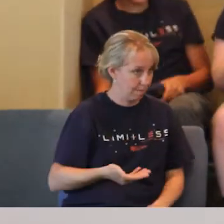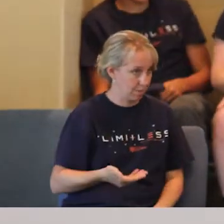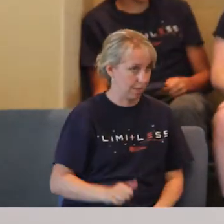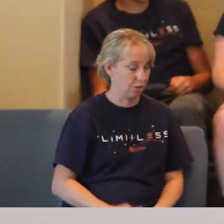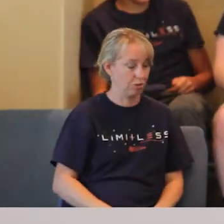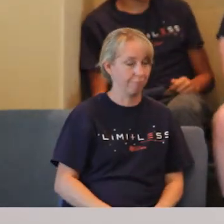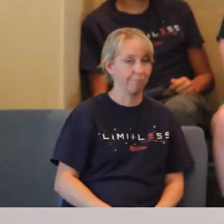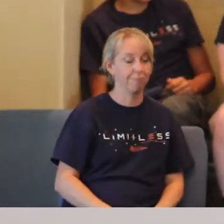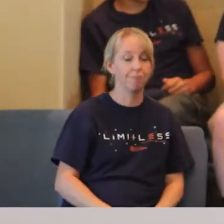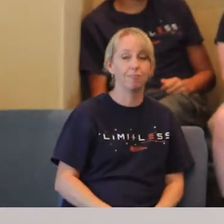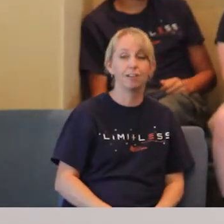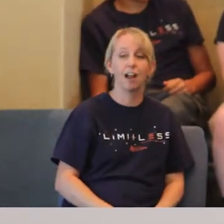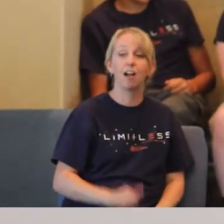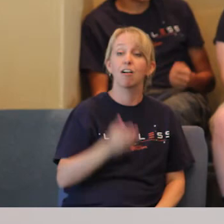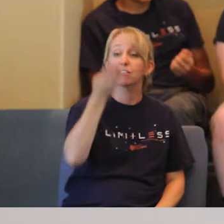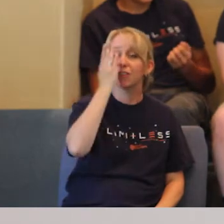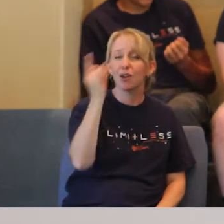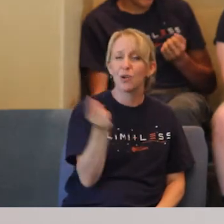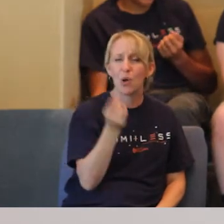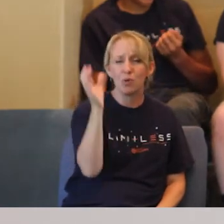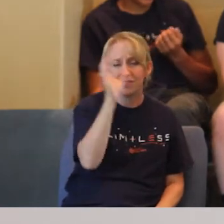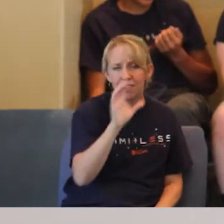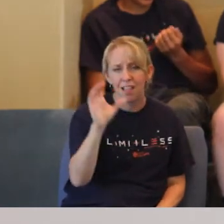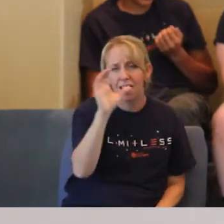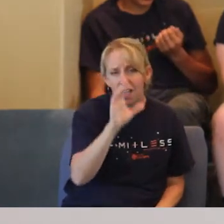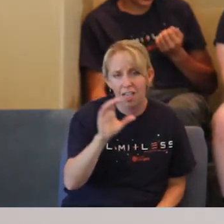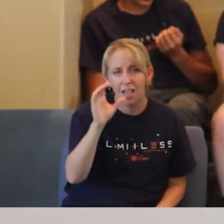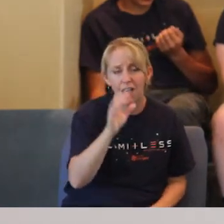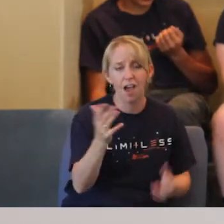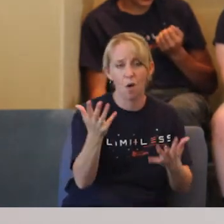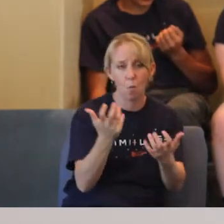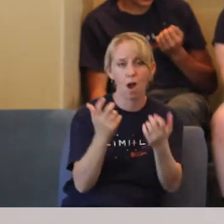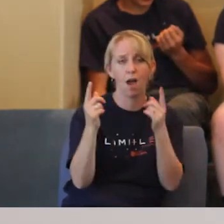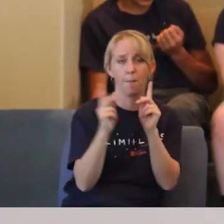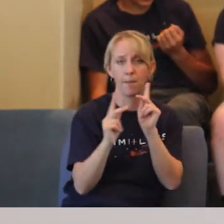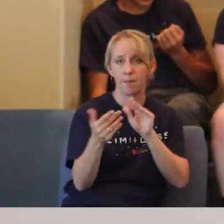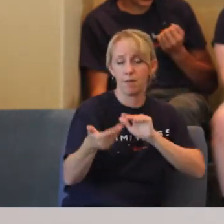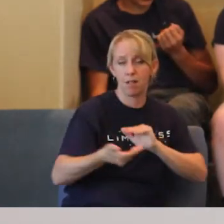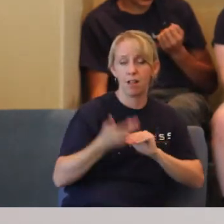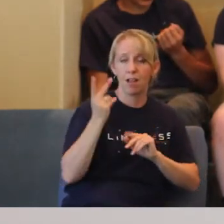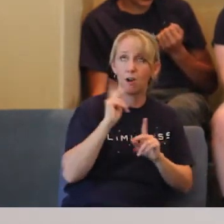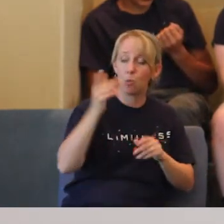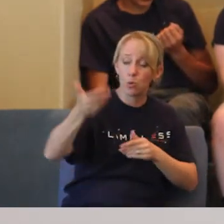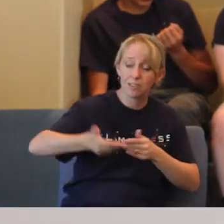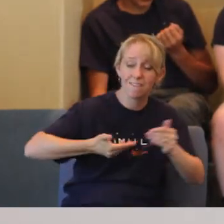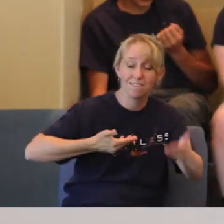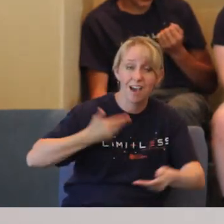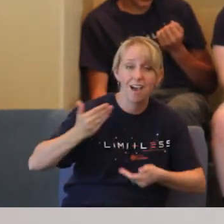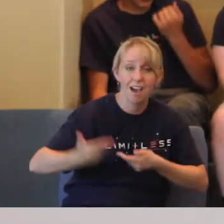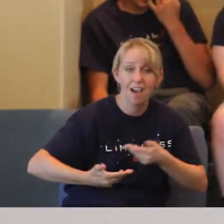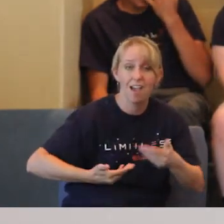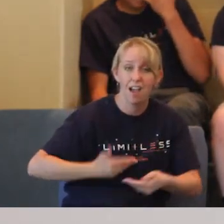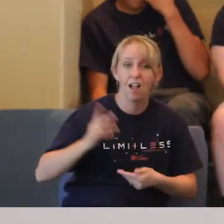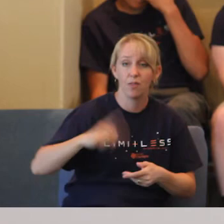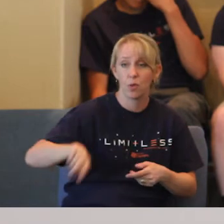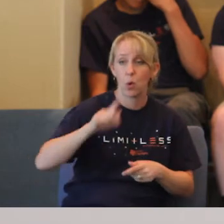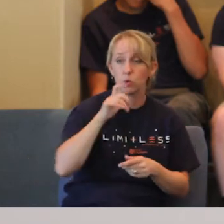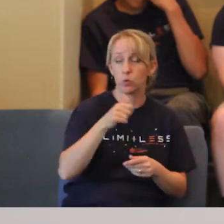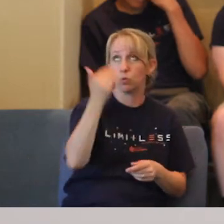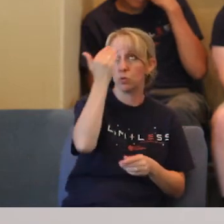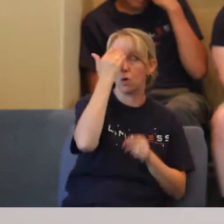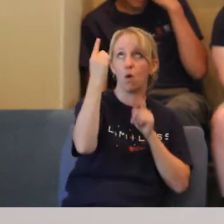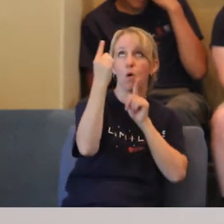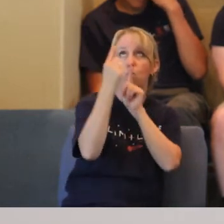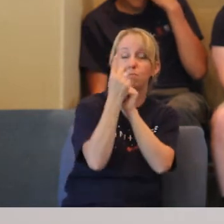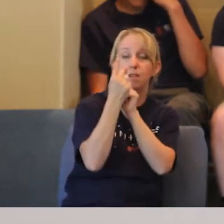him, that God is always inviting those around us to come to know him, and he works through us to